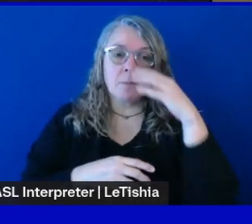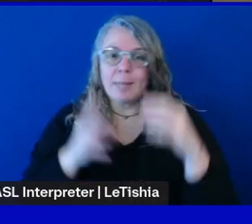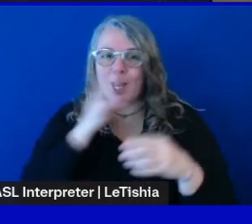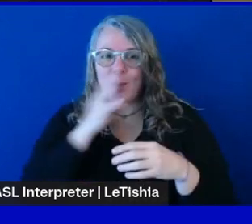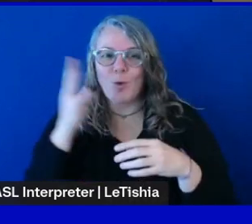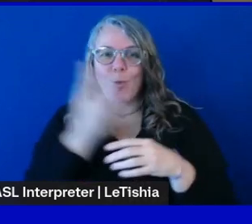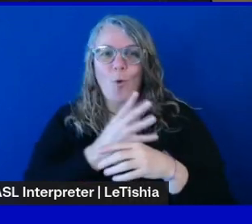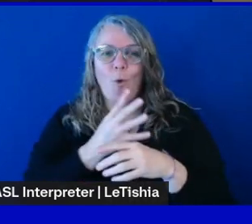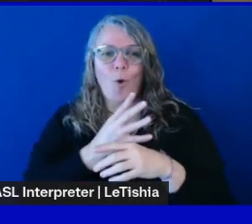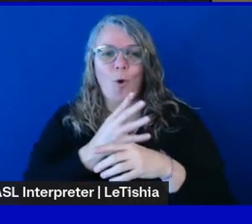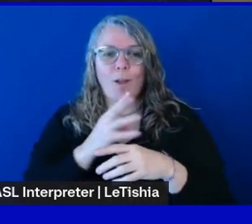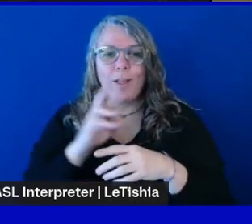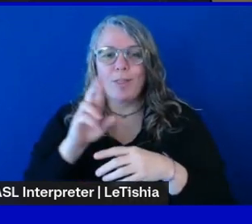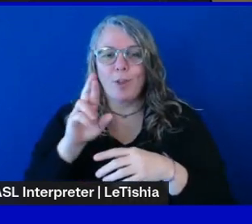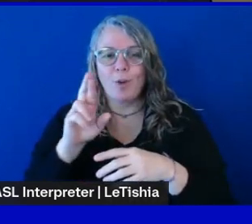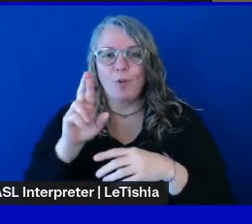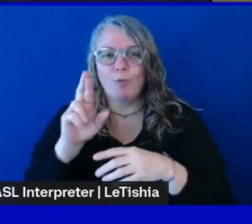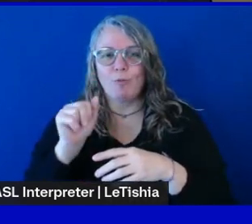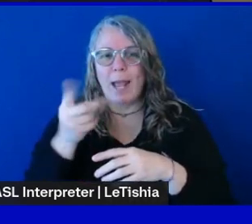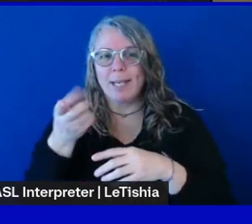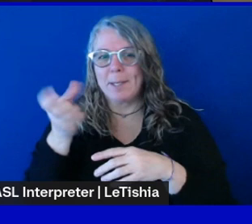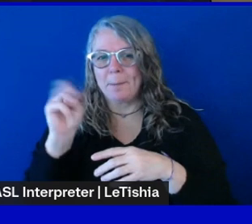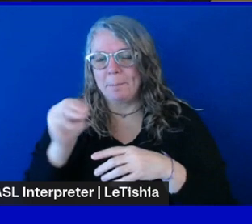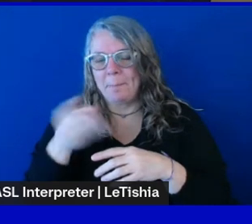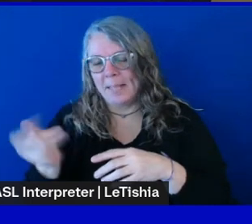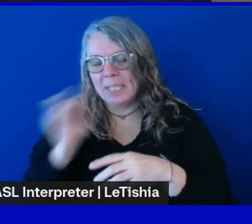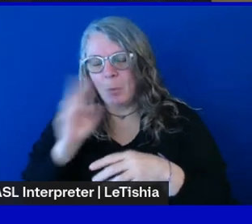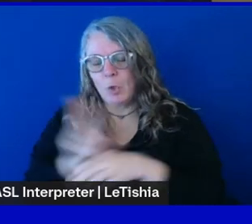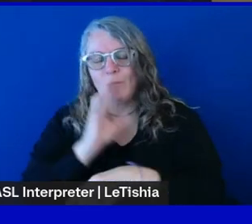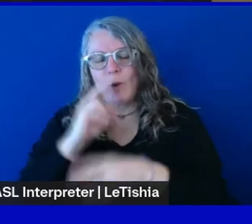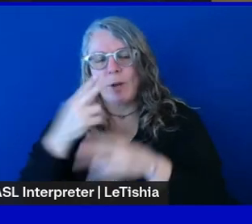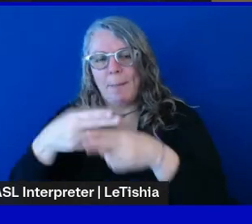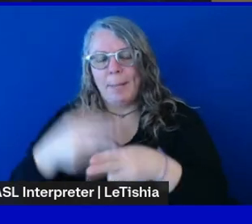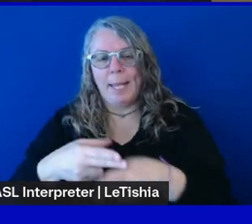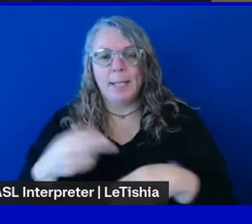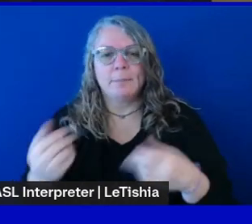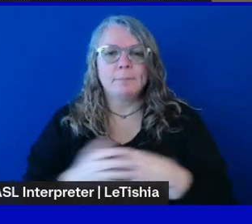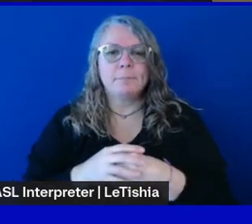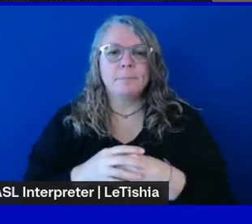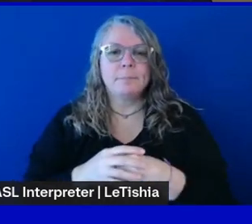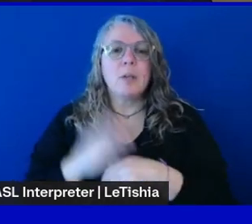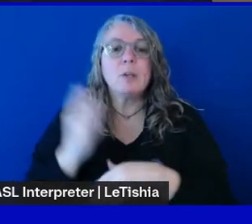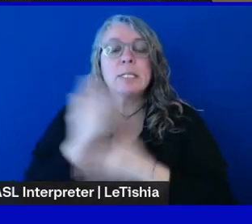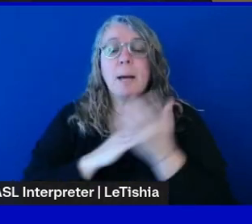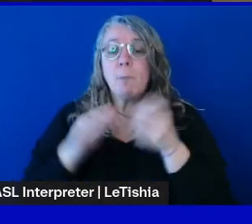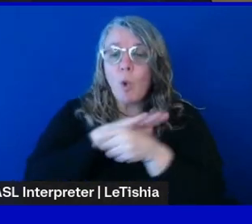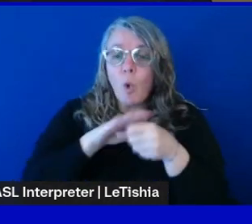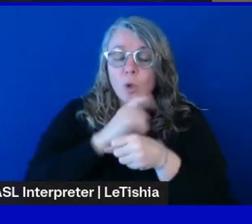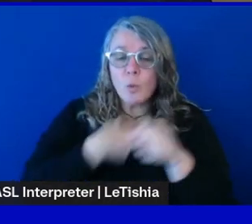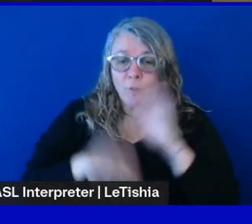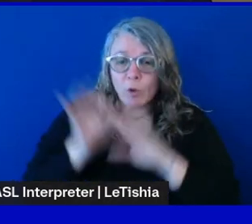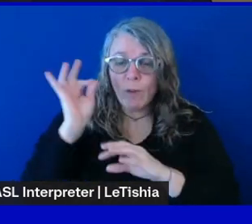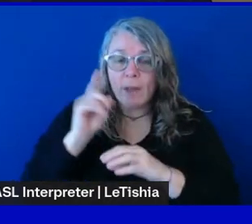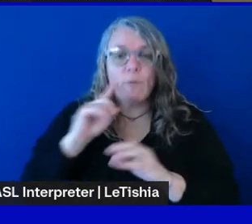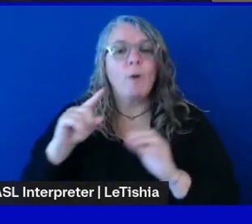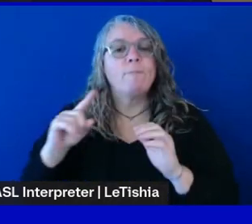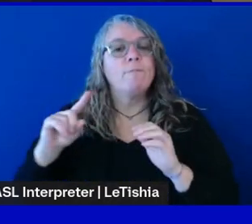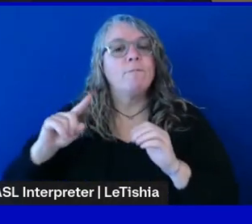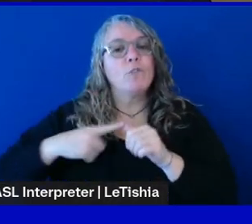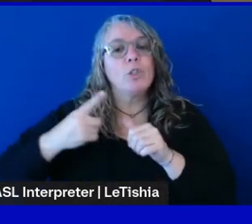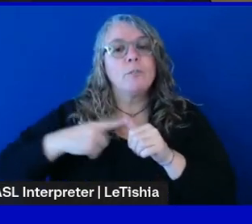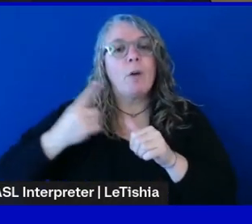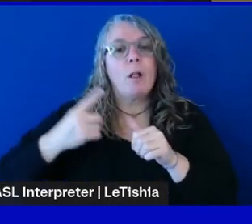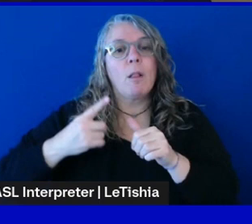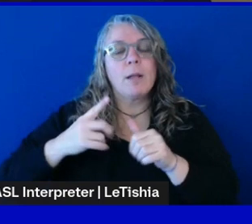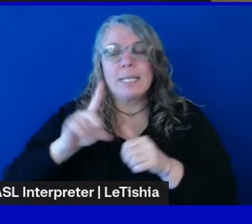path that I'm going to be using for naming, there are a couple of locals that we have defined here. So first of all, we have